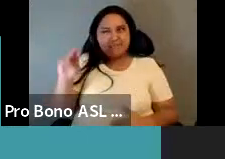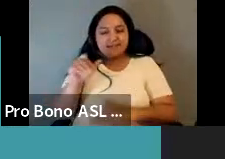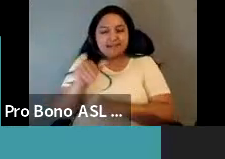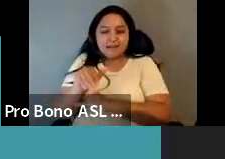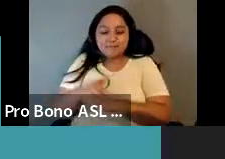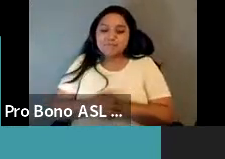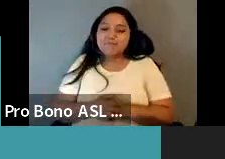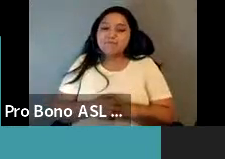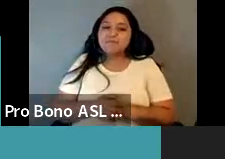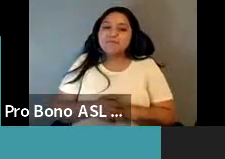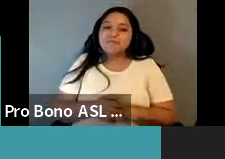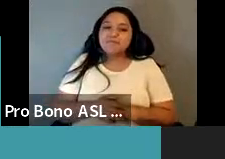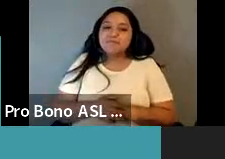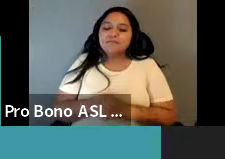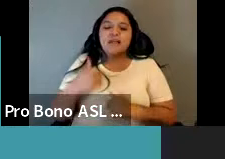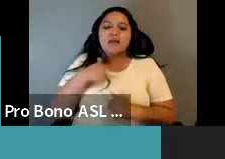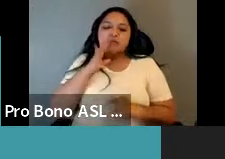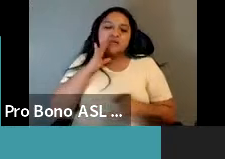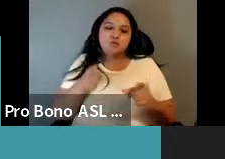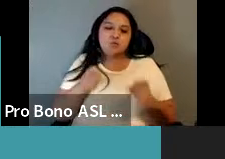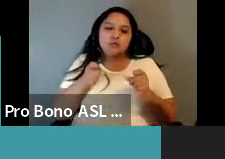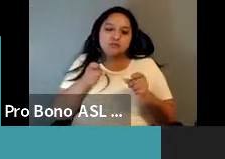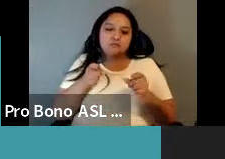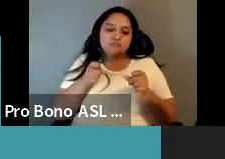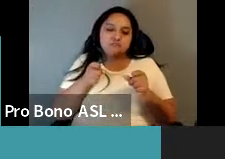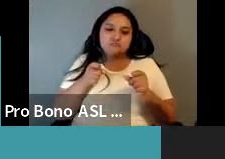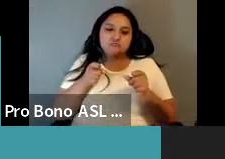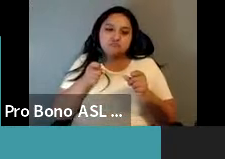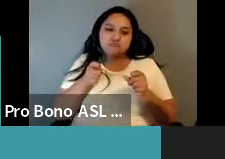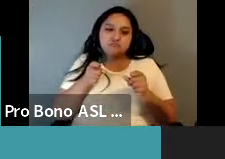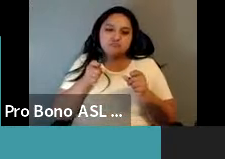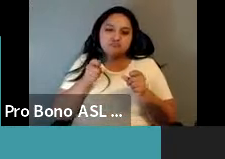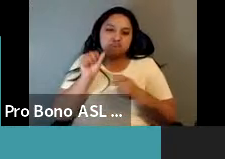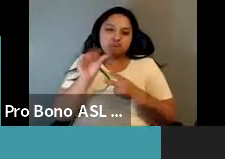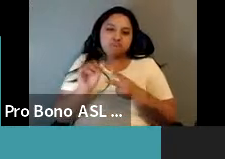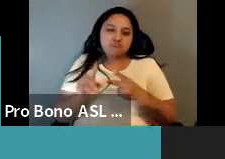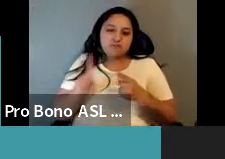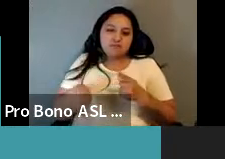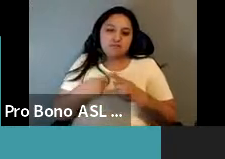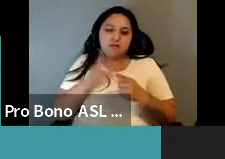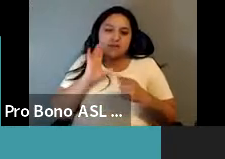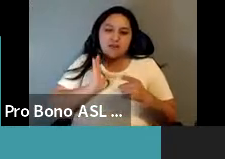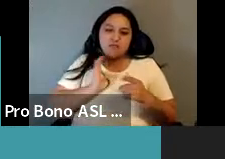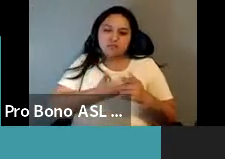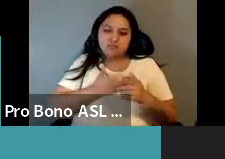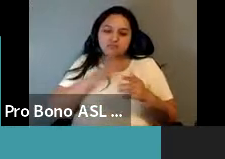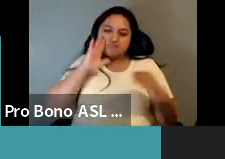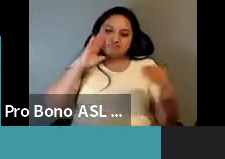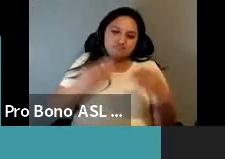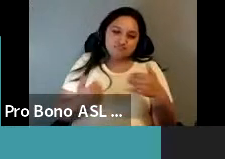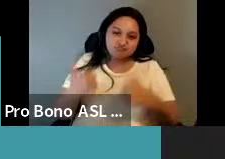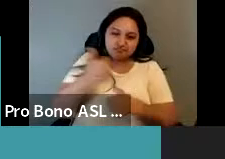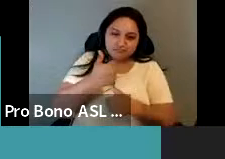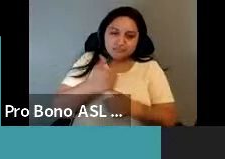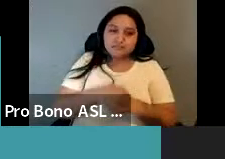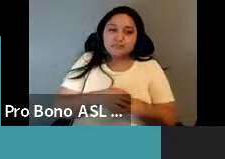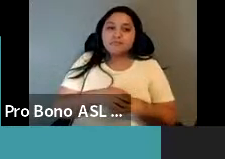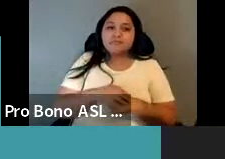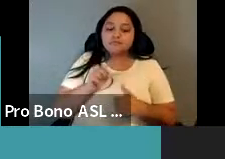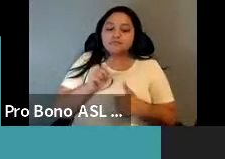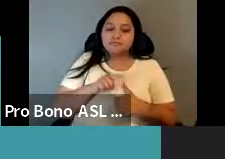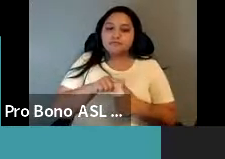I will be quick on priorities for this year's budget. So we'll start with Delete the Divide. This